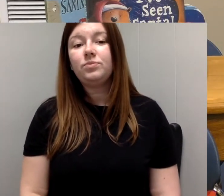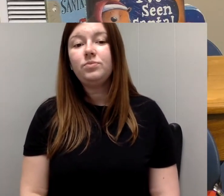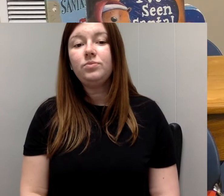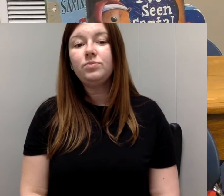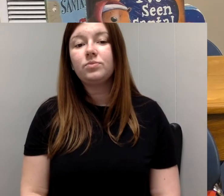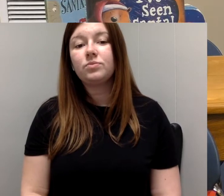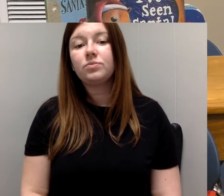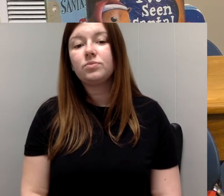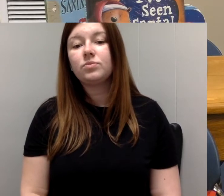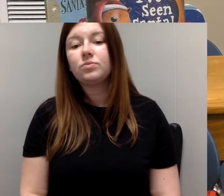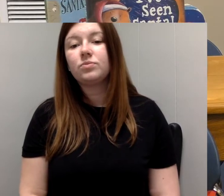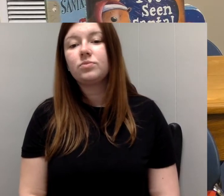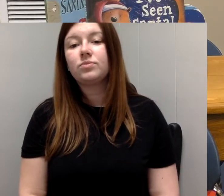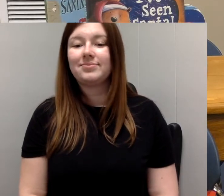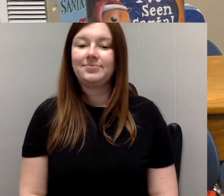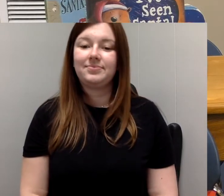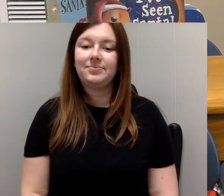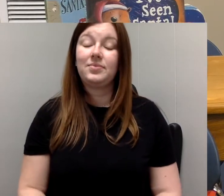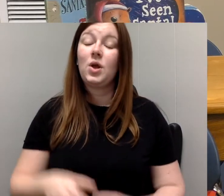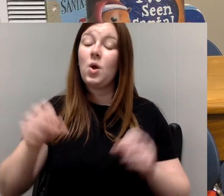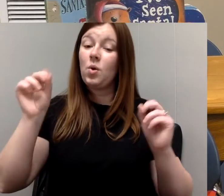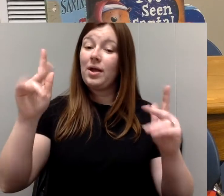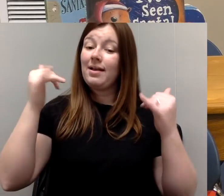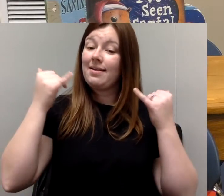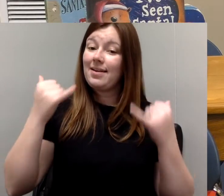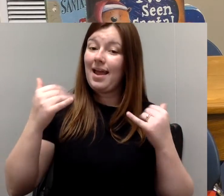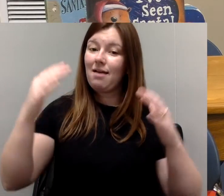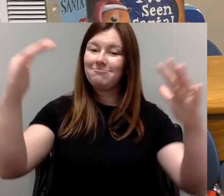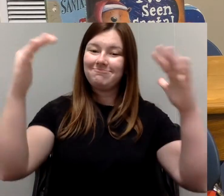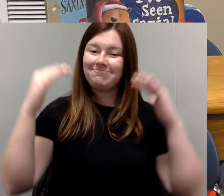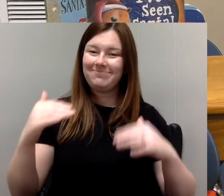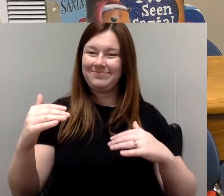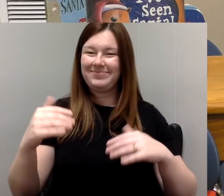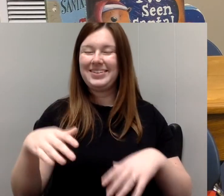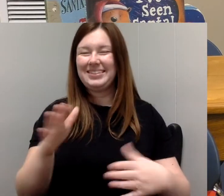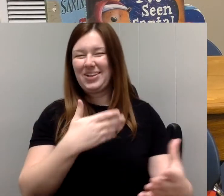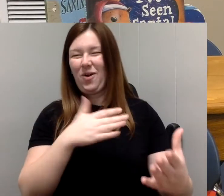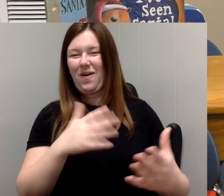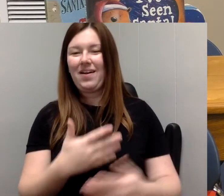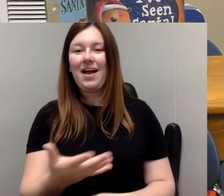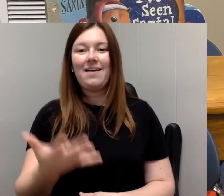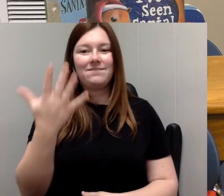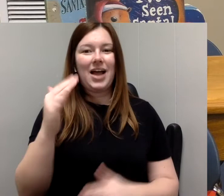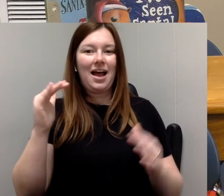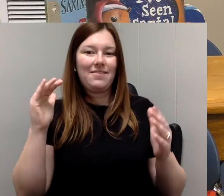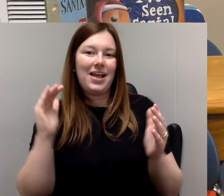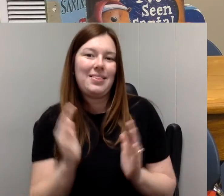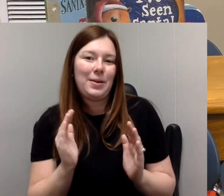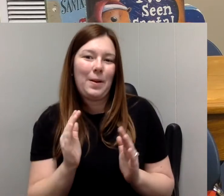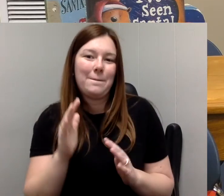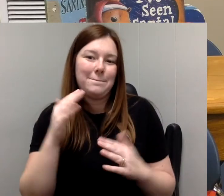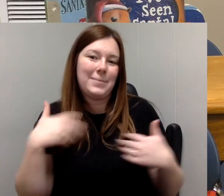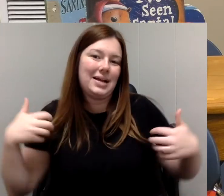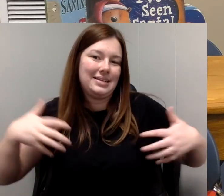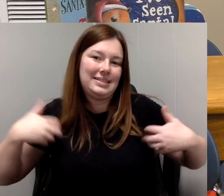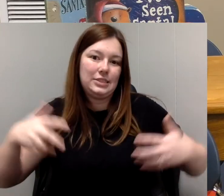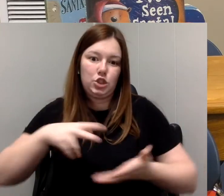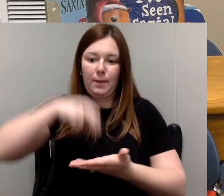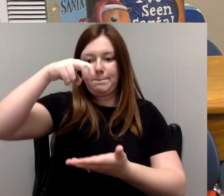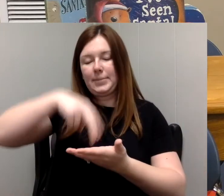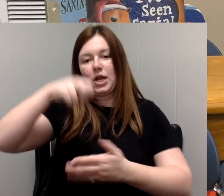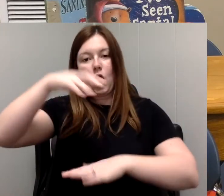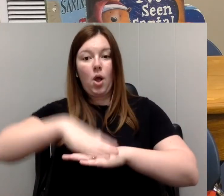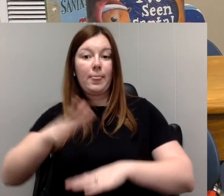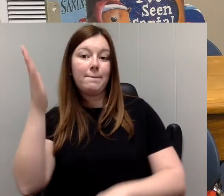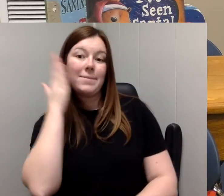E-I-E-I-O. All right, now we'll do 5 little monkeys jumping on the bed, okay?